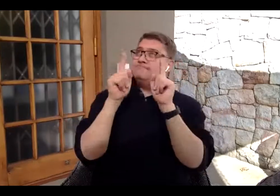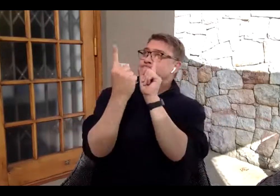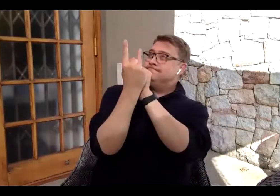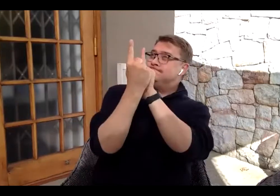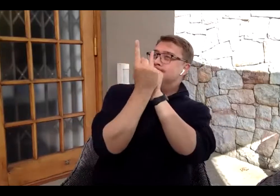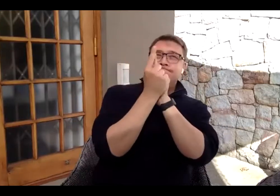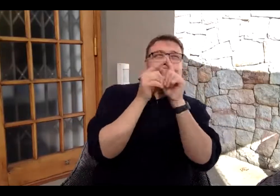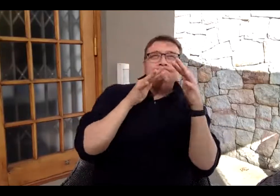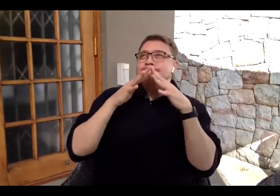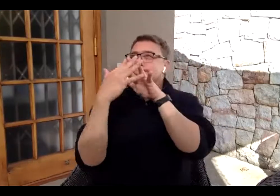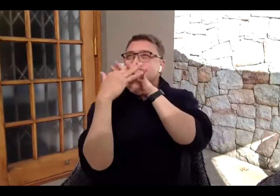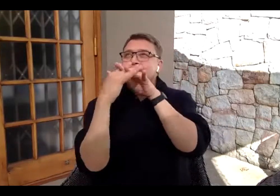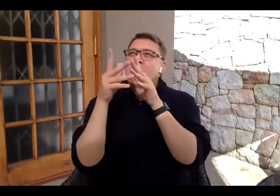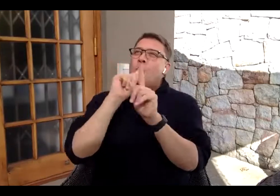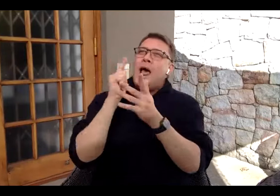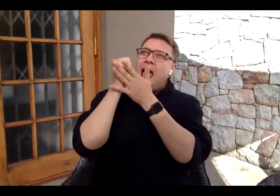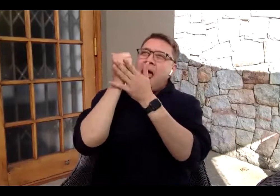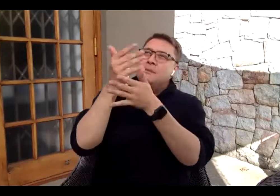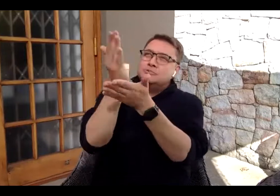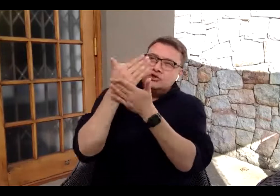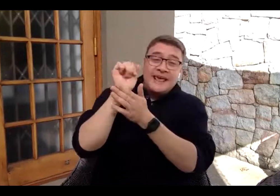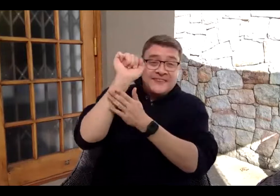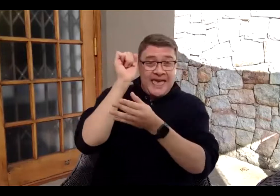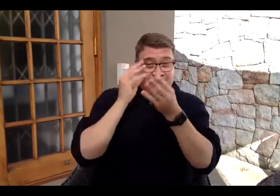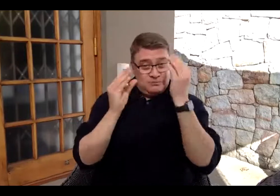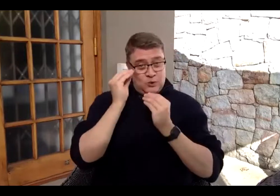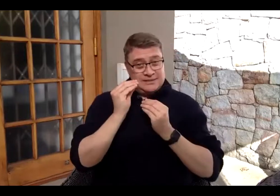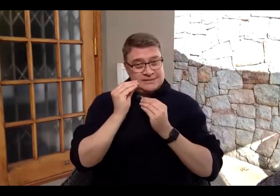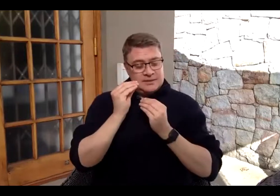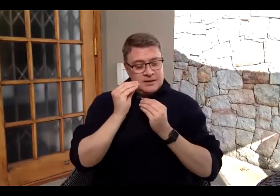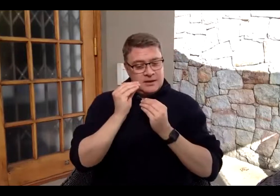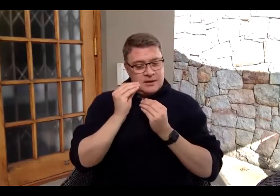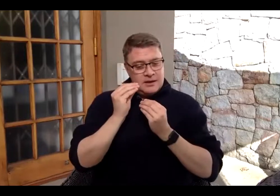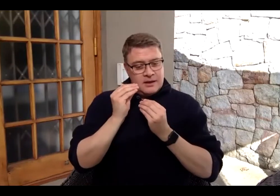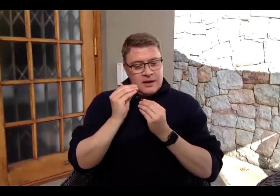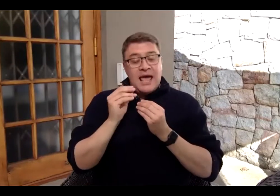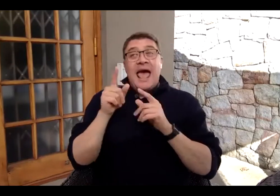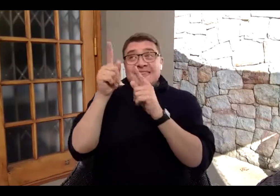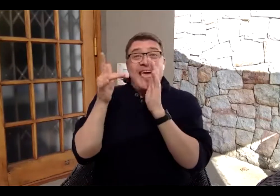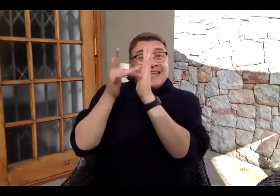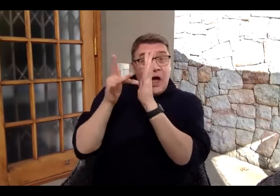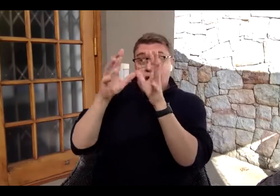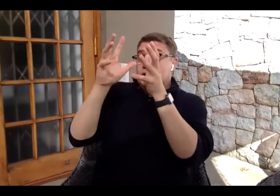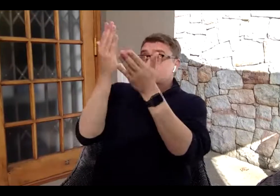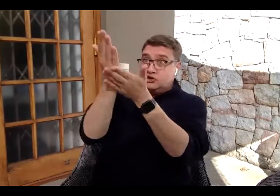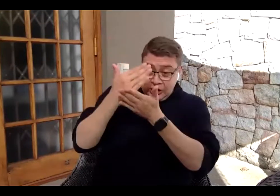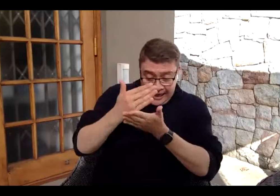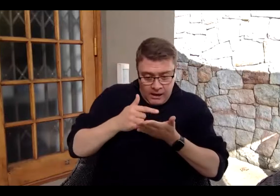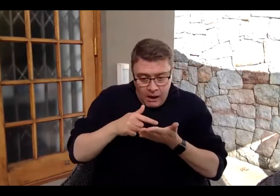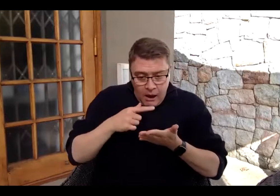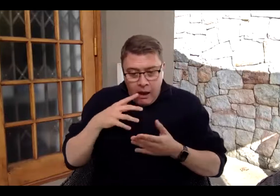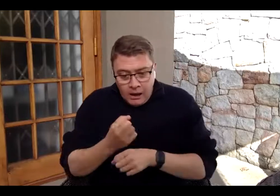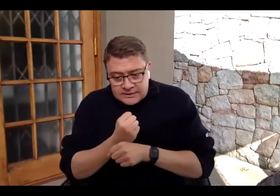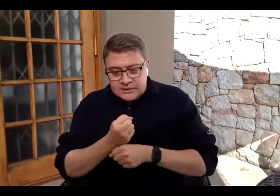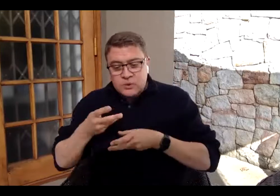connection with what helped them as well. And a lot of those people also would share some of the devices and apps and ways of teaching that